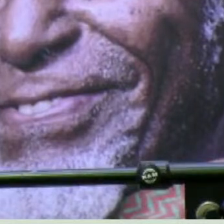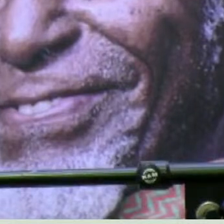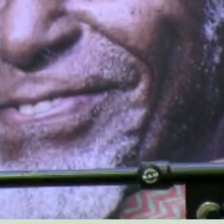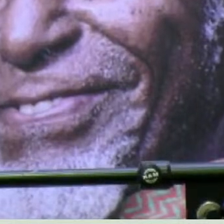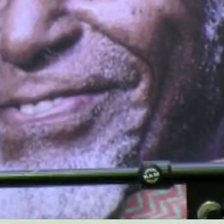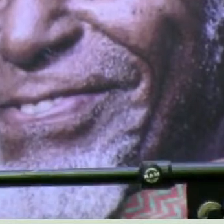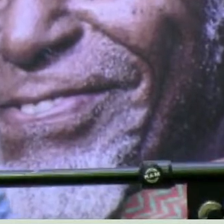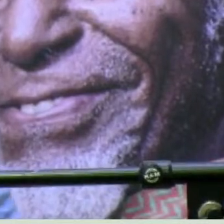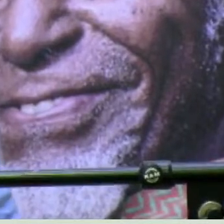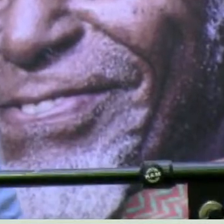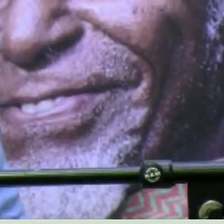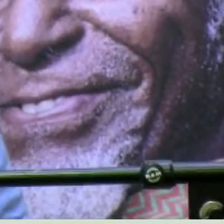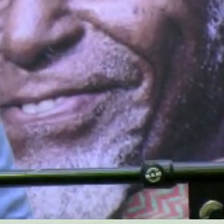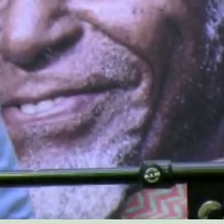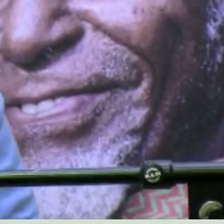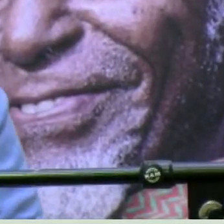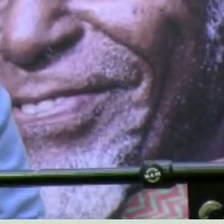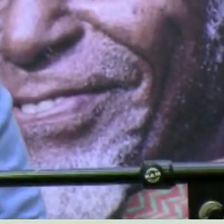Service, NLS,